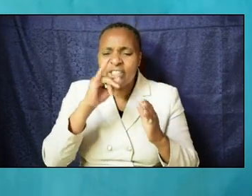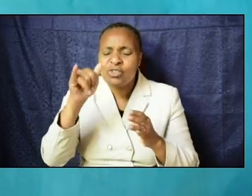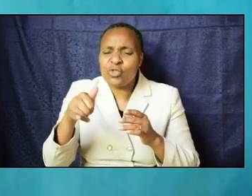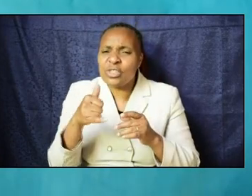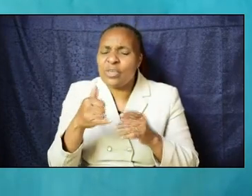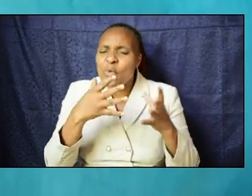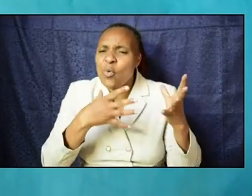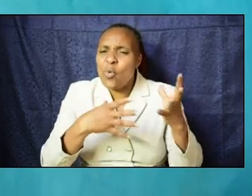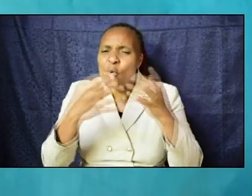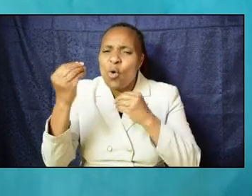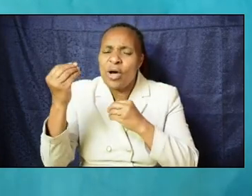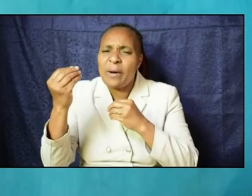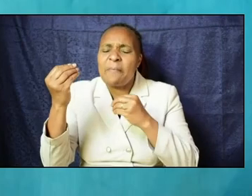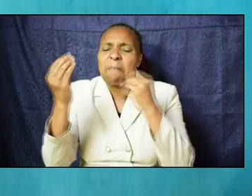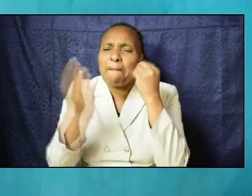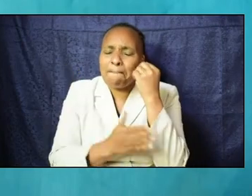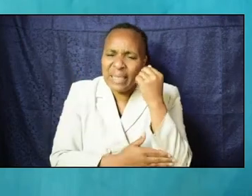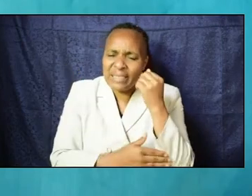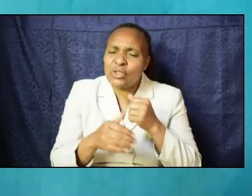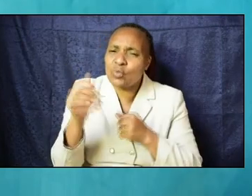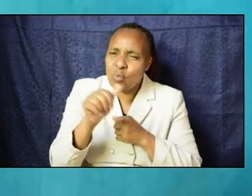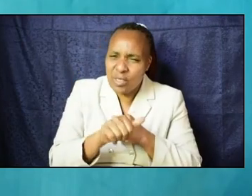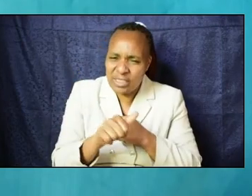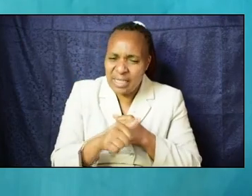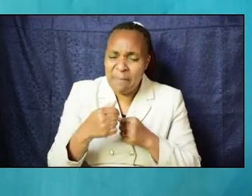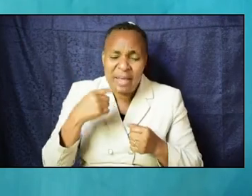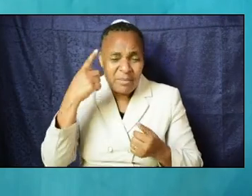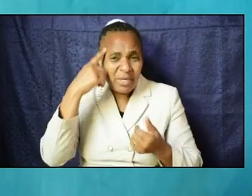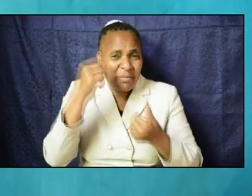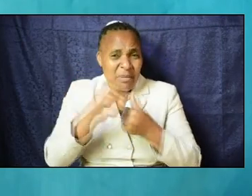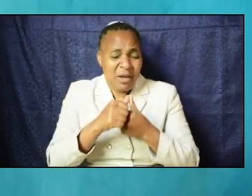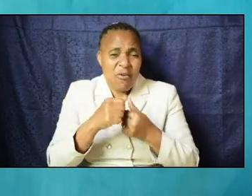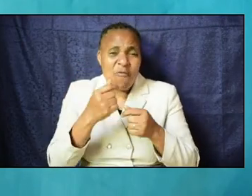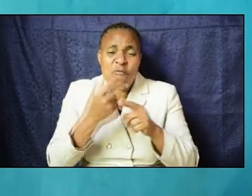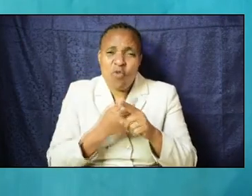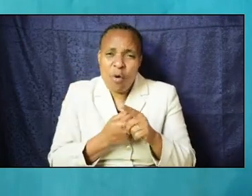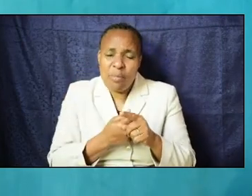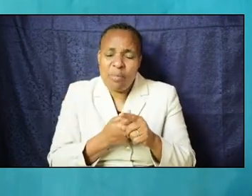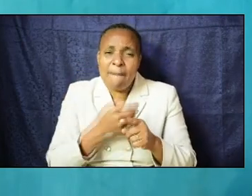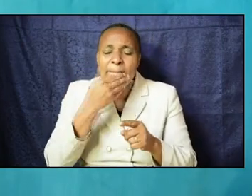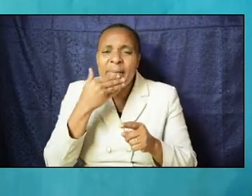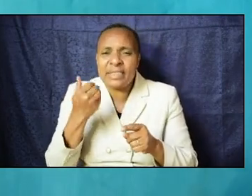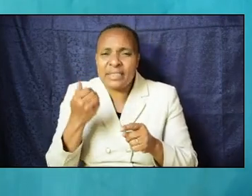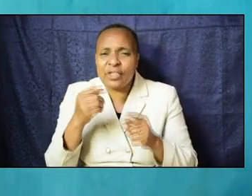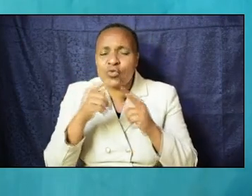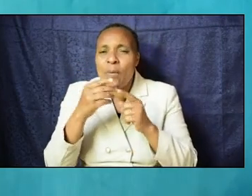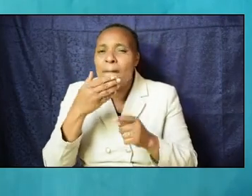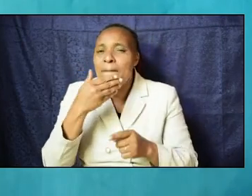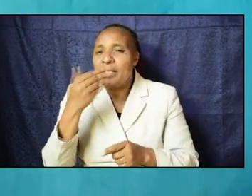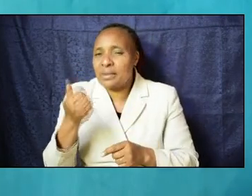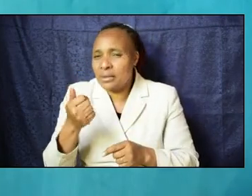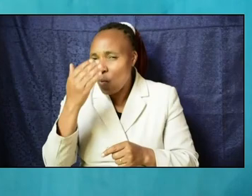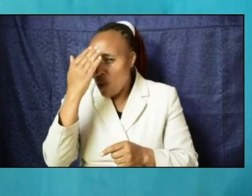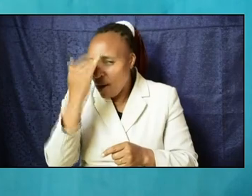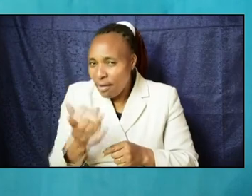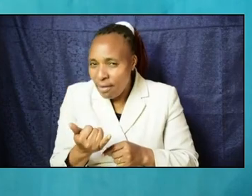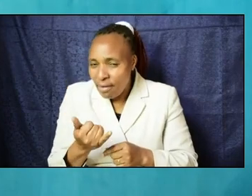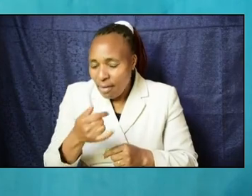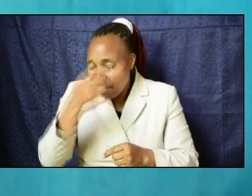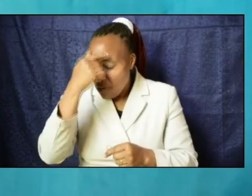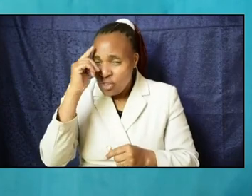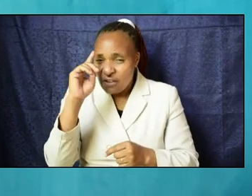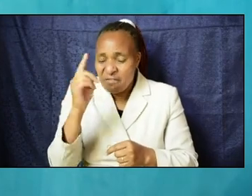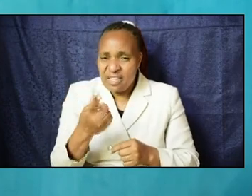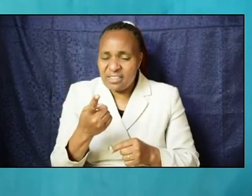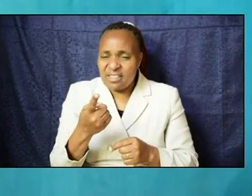was going from bad to worse. I'm realizing that he was going from better to best. Why is that? Because first